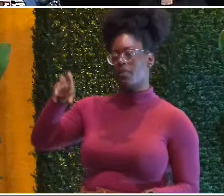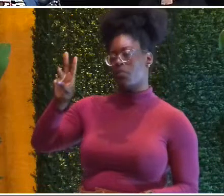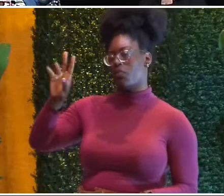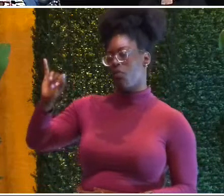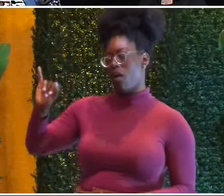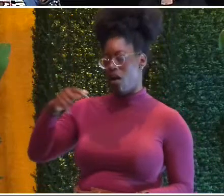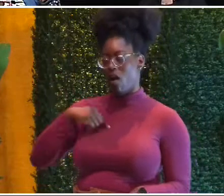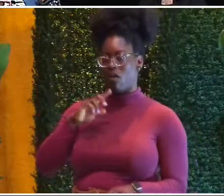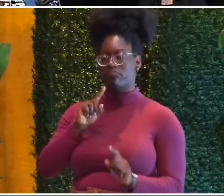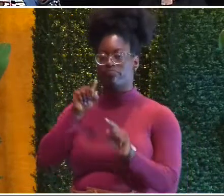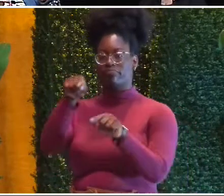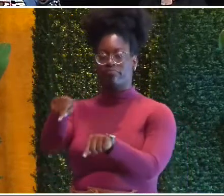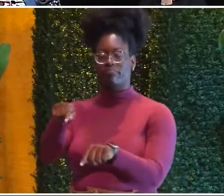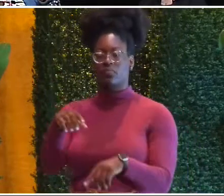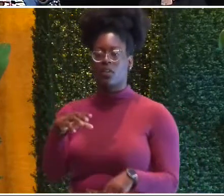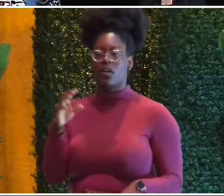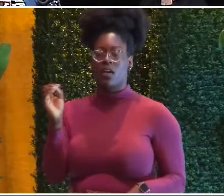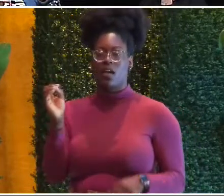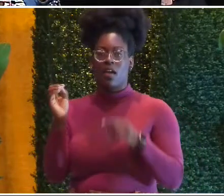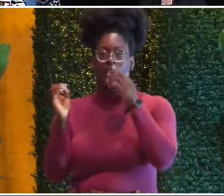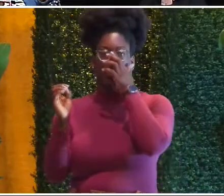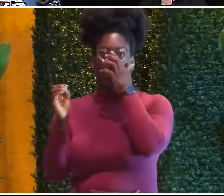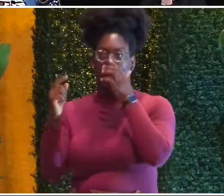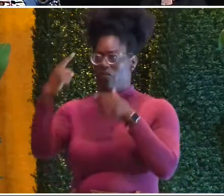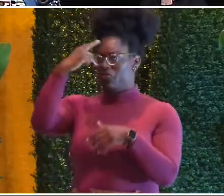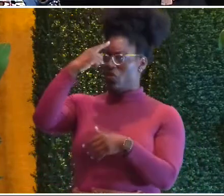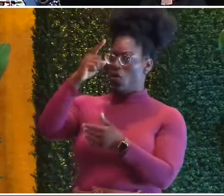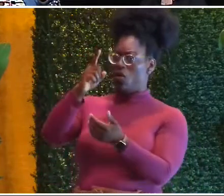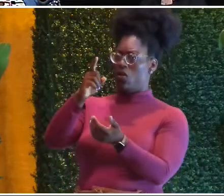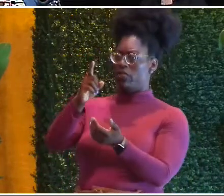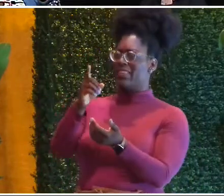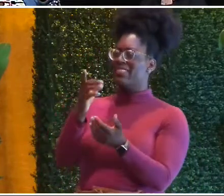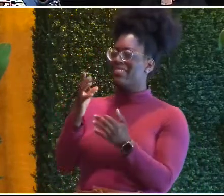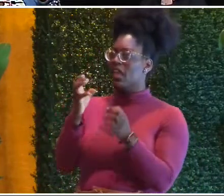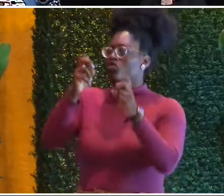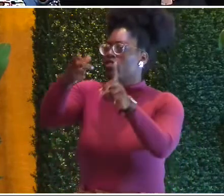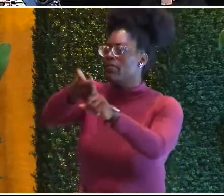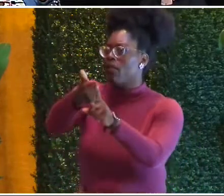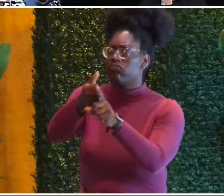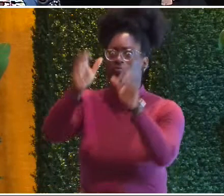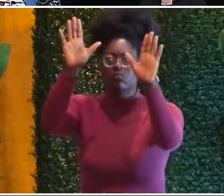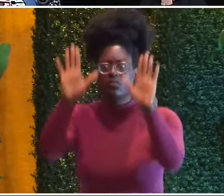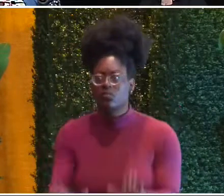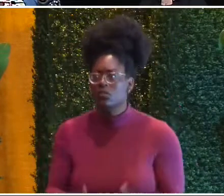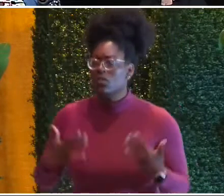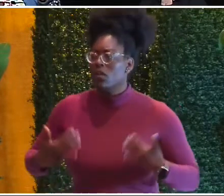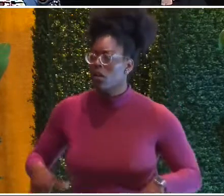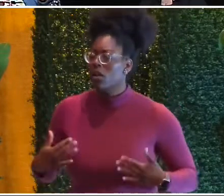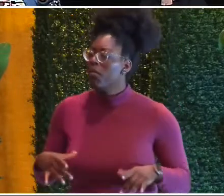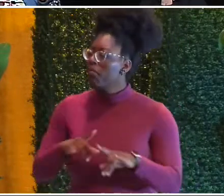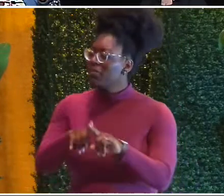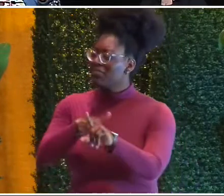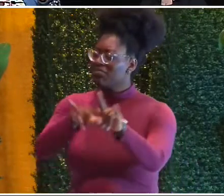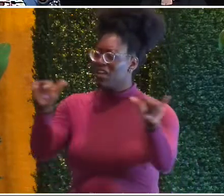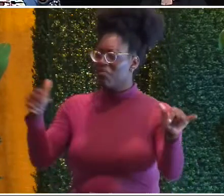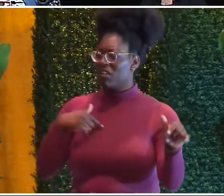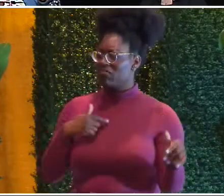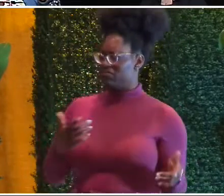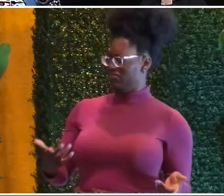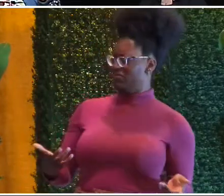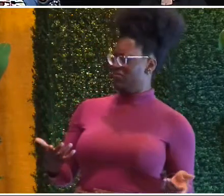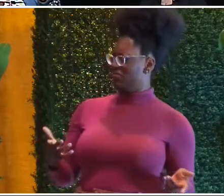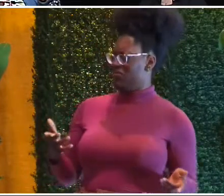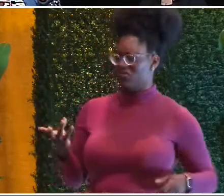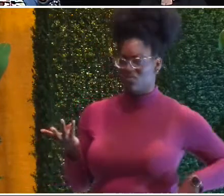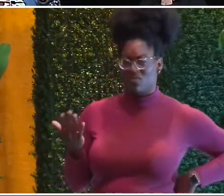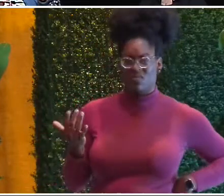amazing, and also, where are my people at? Yeah. But then I stuck with it, and then I had, in